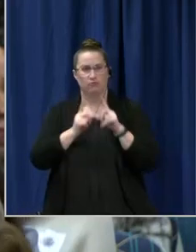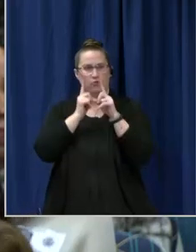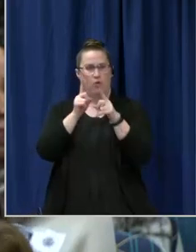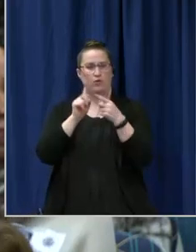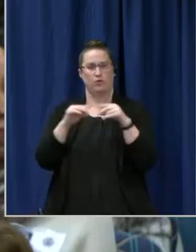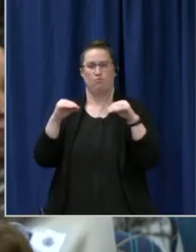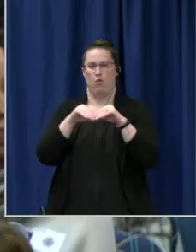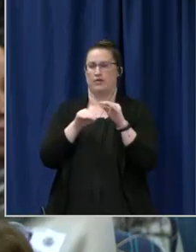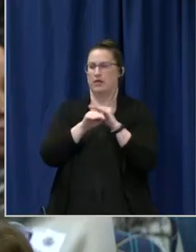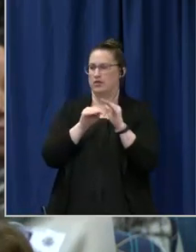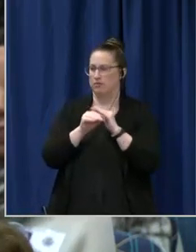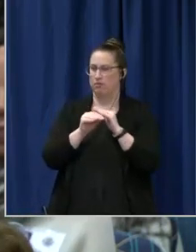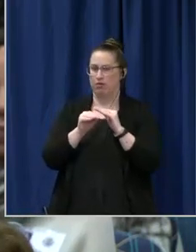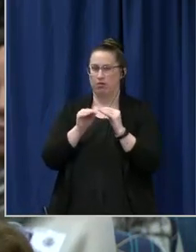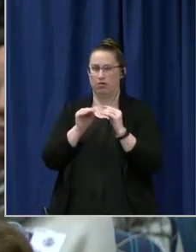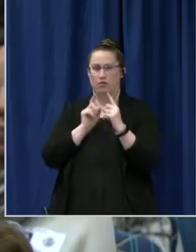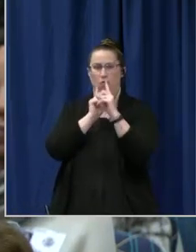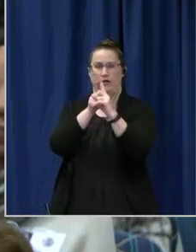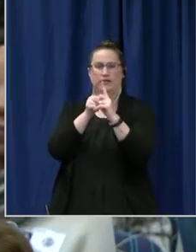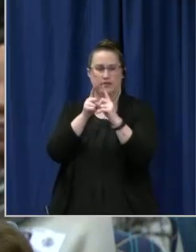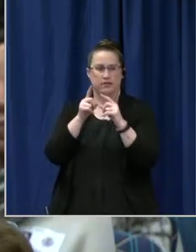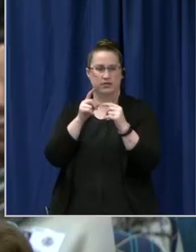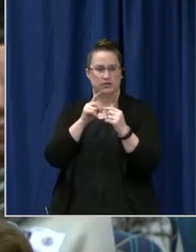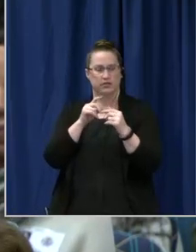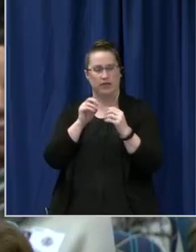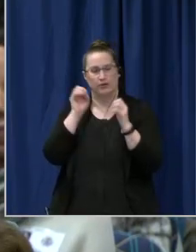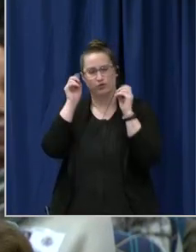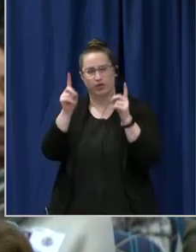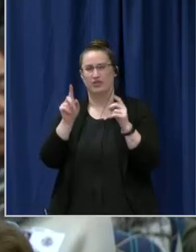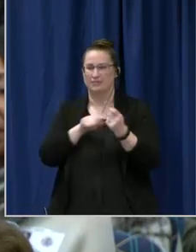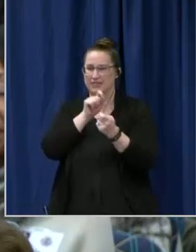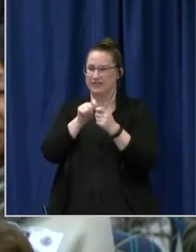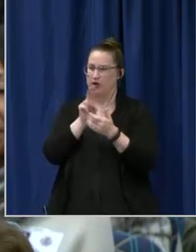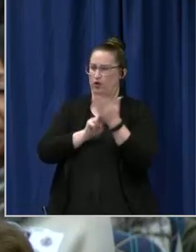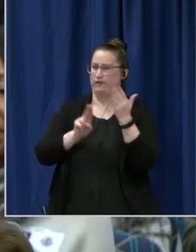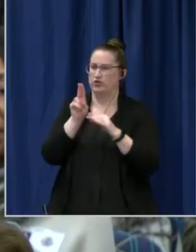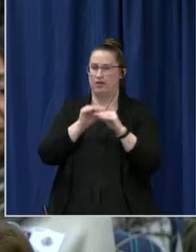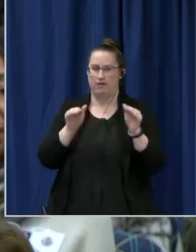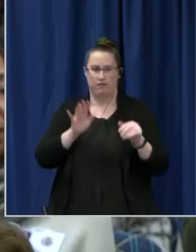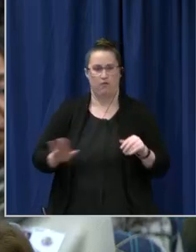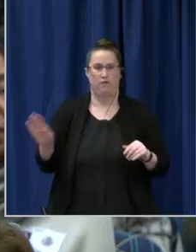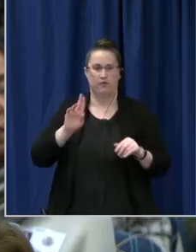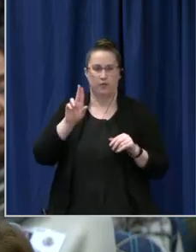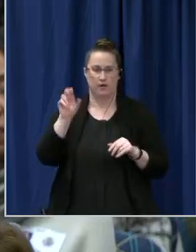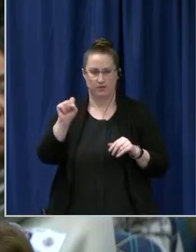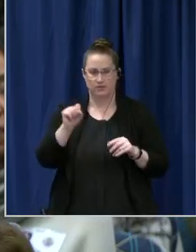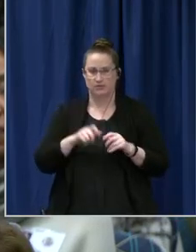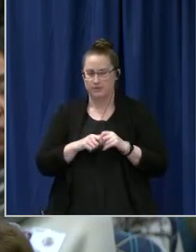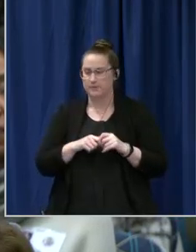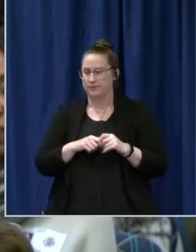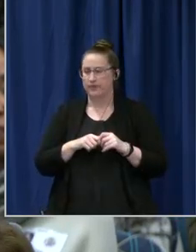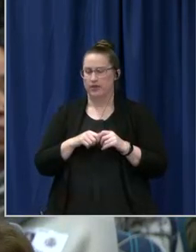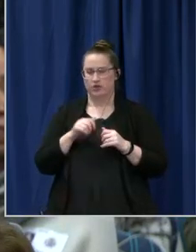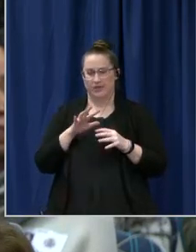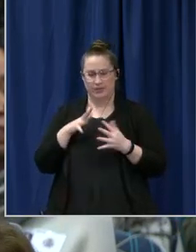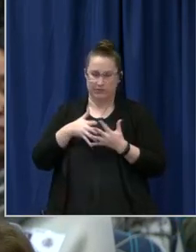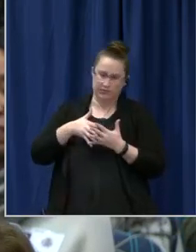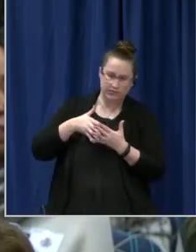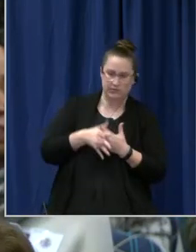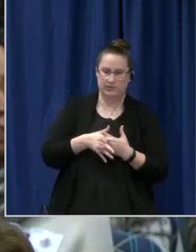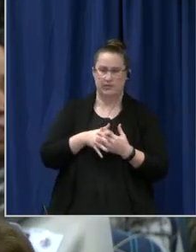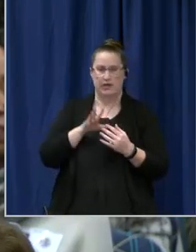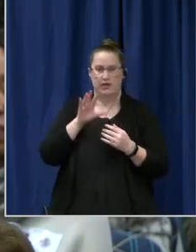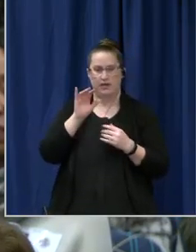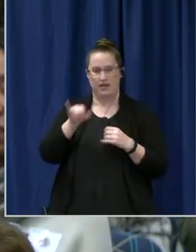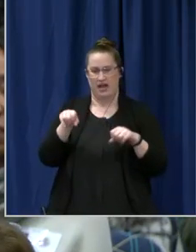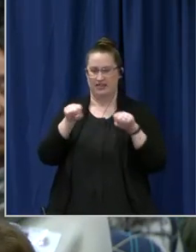education in engineering programs, specifically at the university level around the country. Really building in that